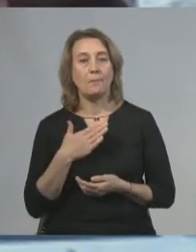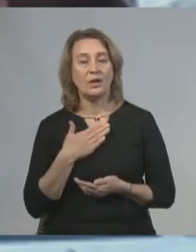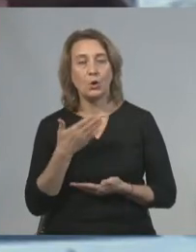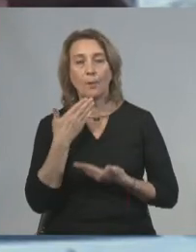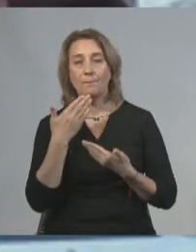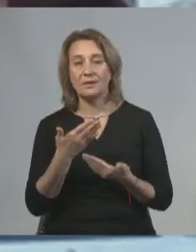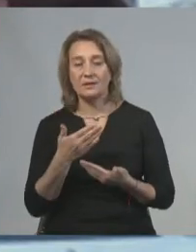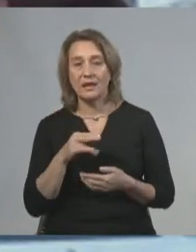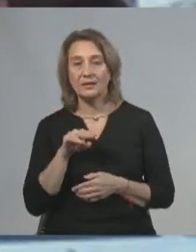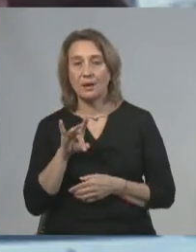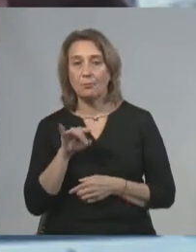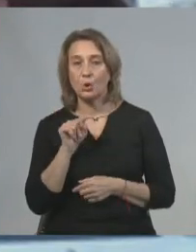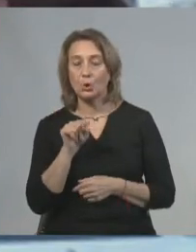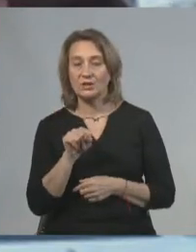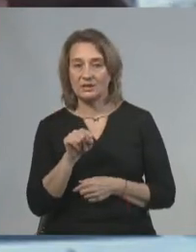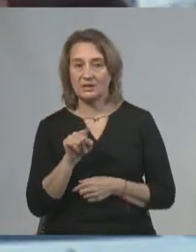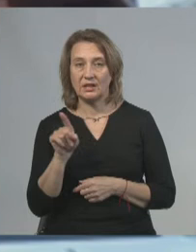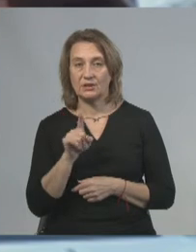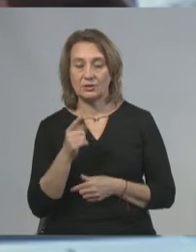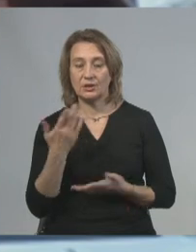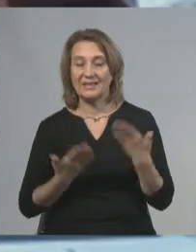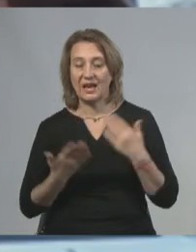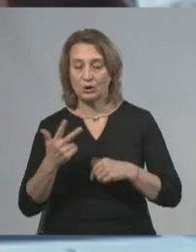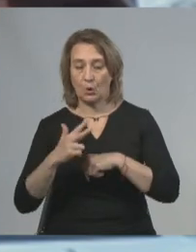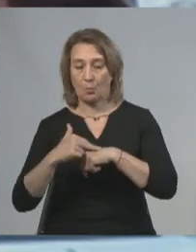my question was of the following